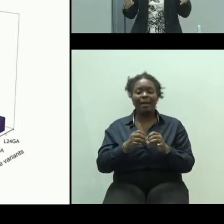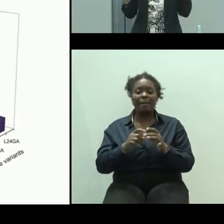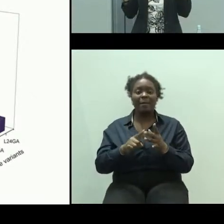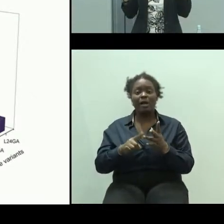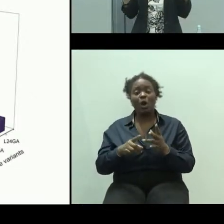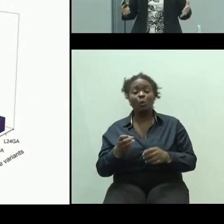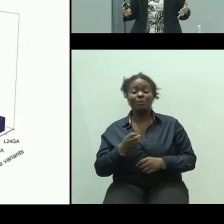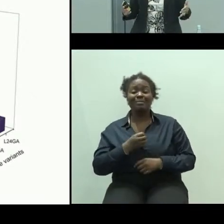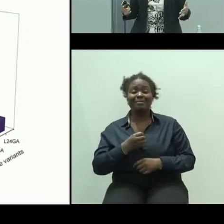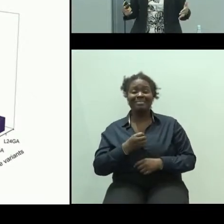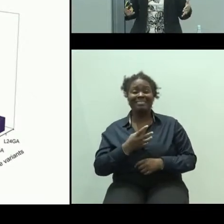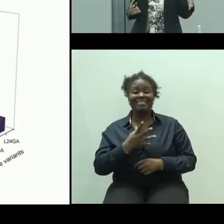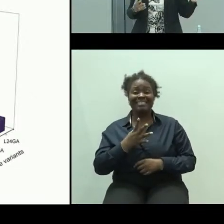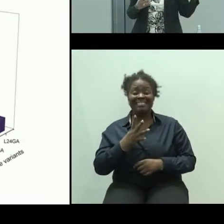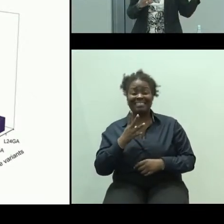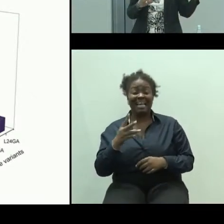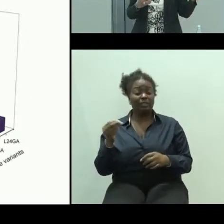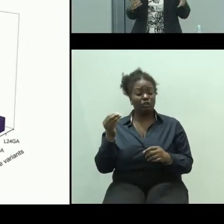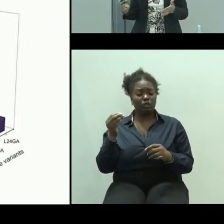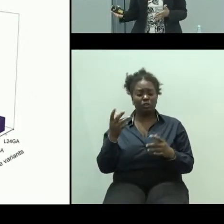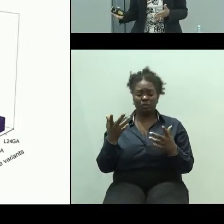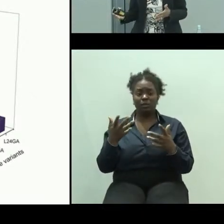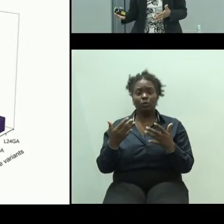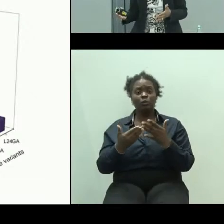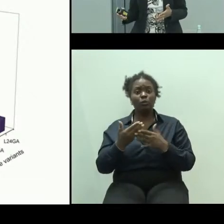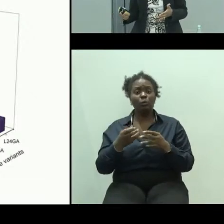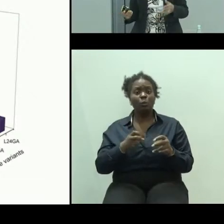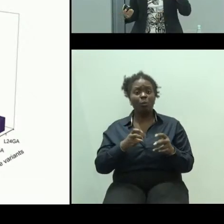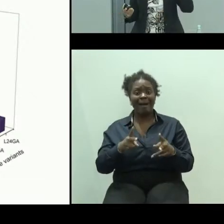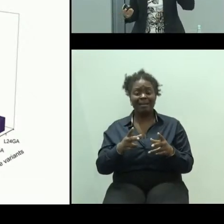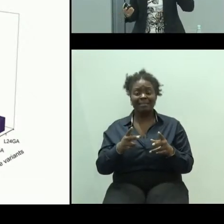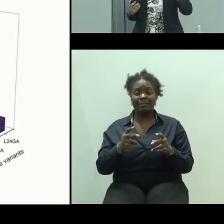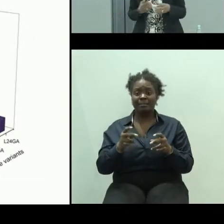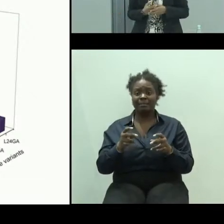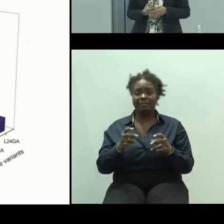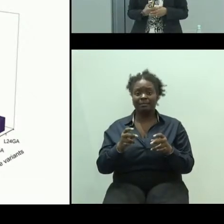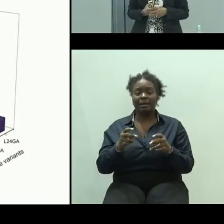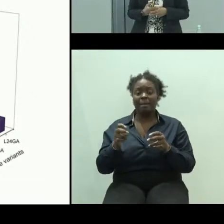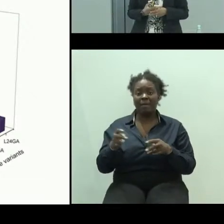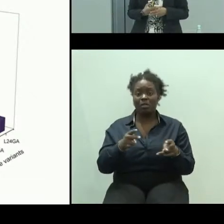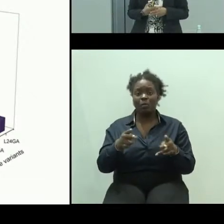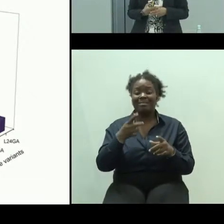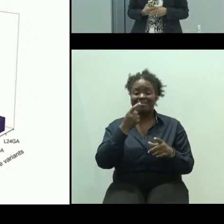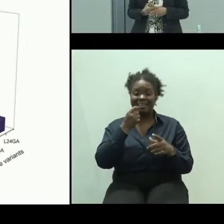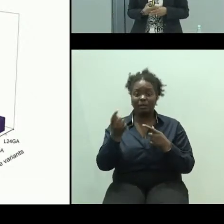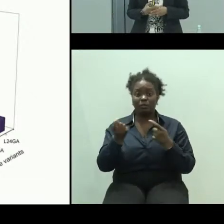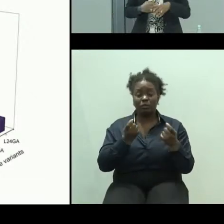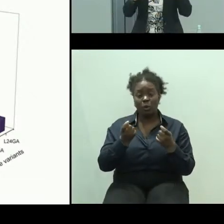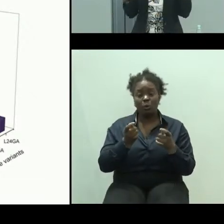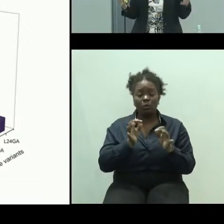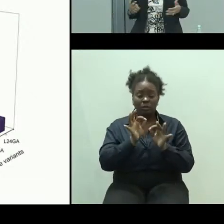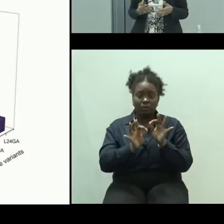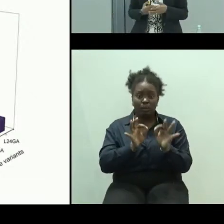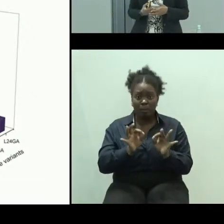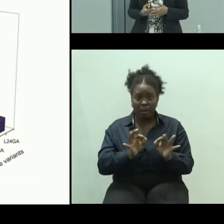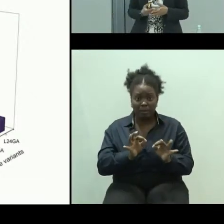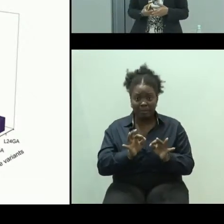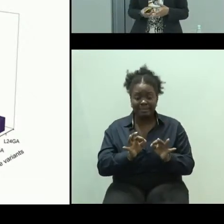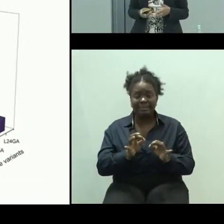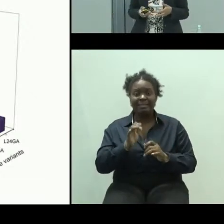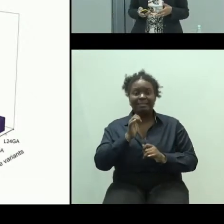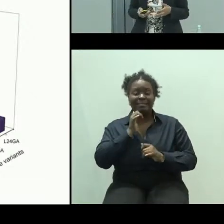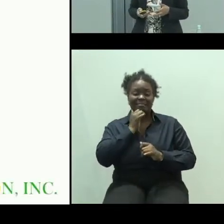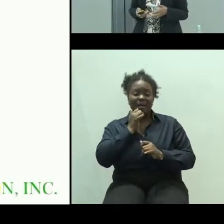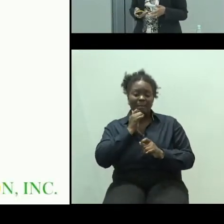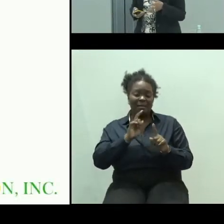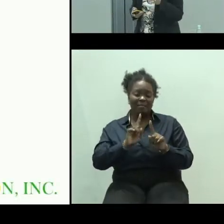biosensors, that is, using ways for pathways to be controlled based on particular small molecules in a number of different